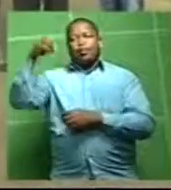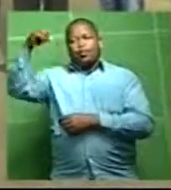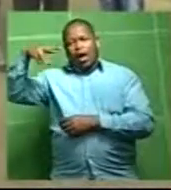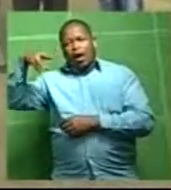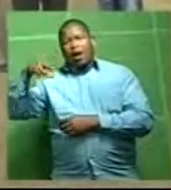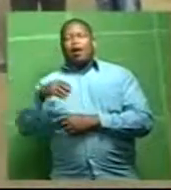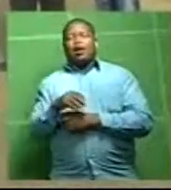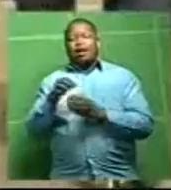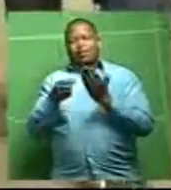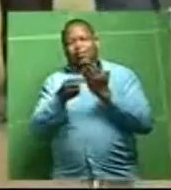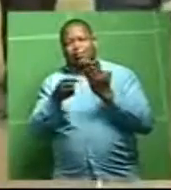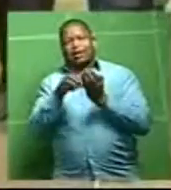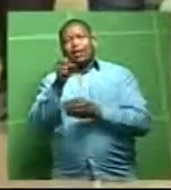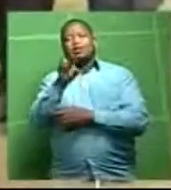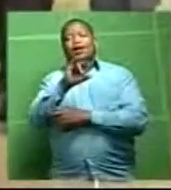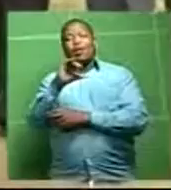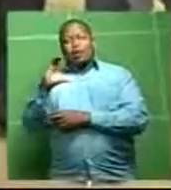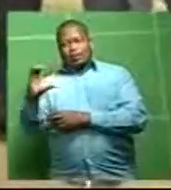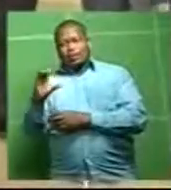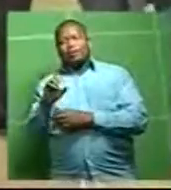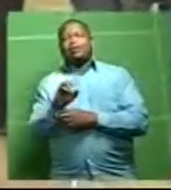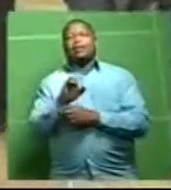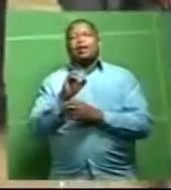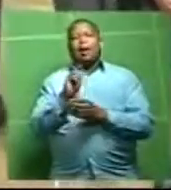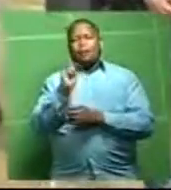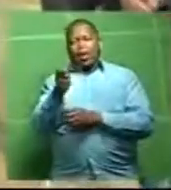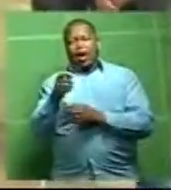Niteswazi TV Musibusisongubane Ezulwini